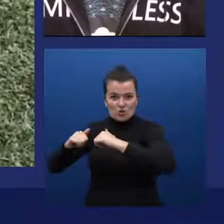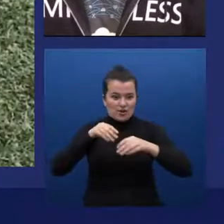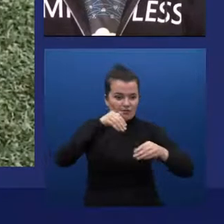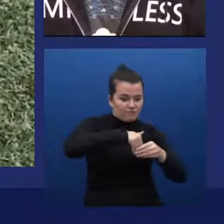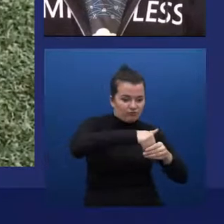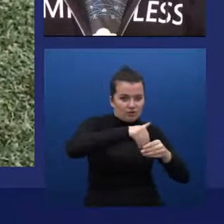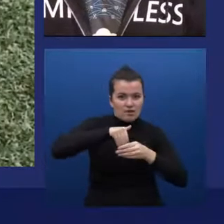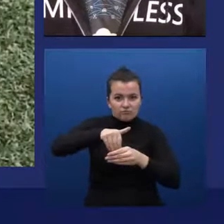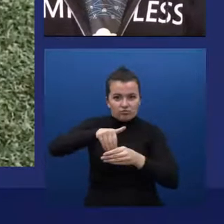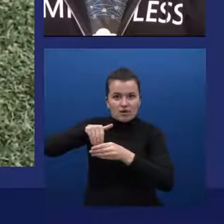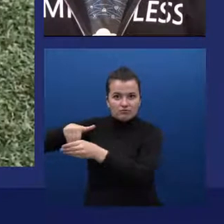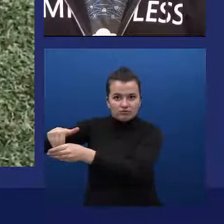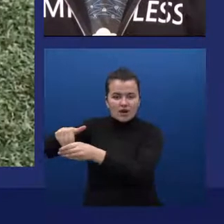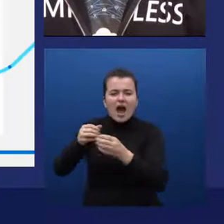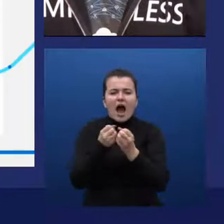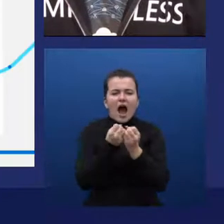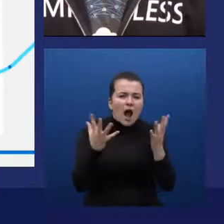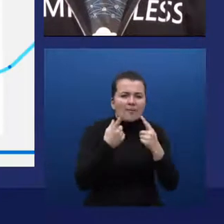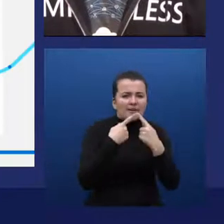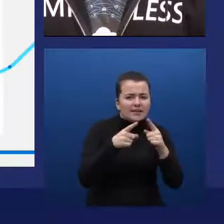them.